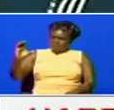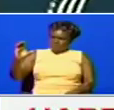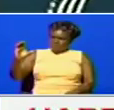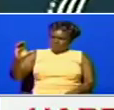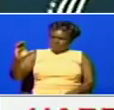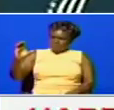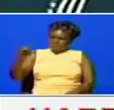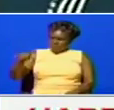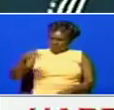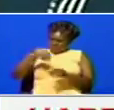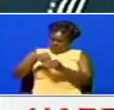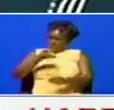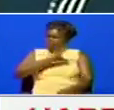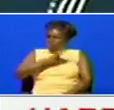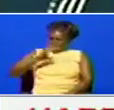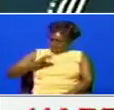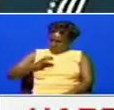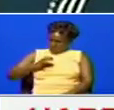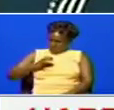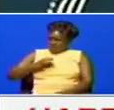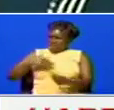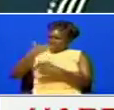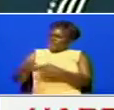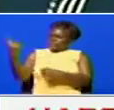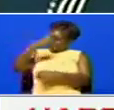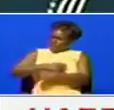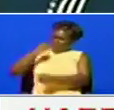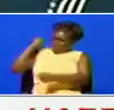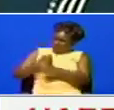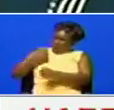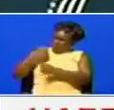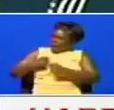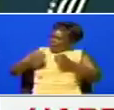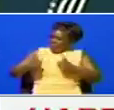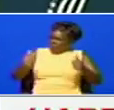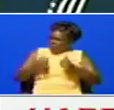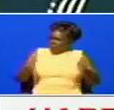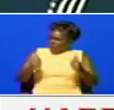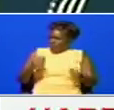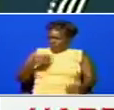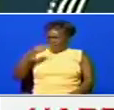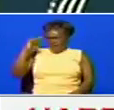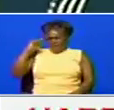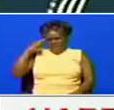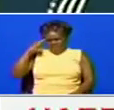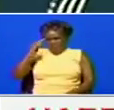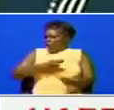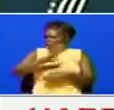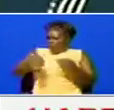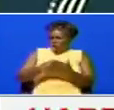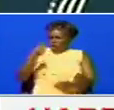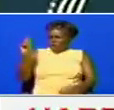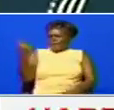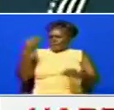that commission could go to work the next day and say, we're going to have an election, then I think every Kenyan ought to